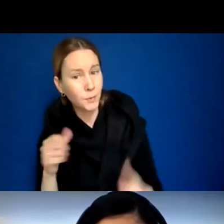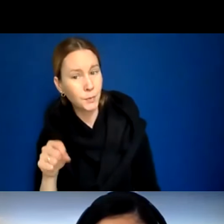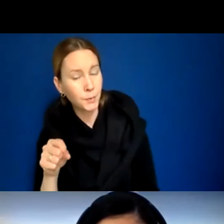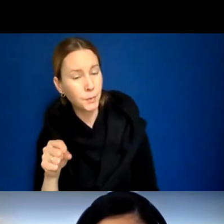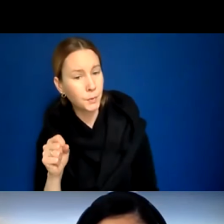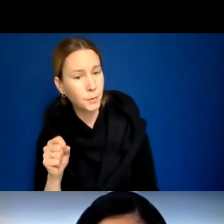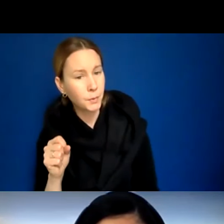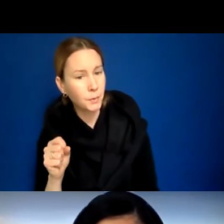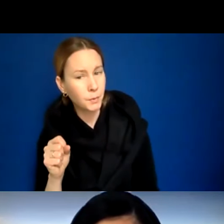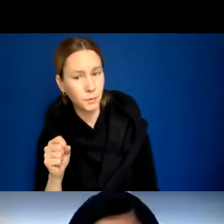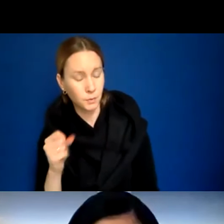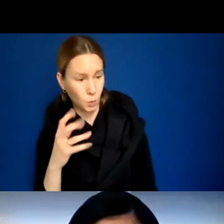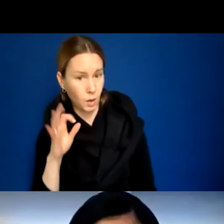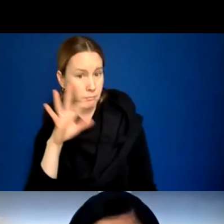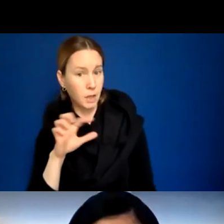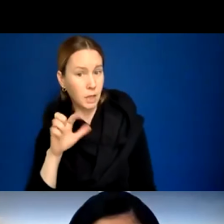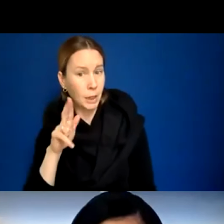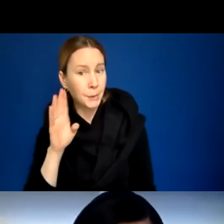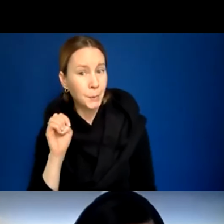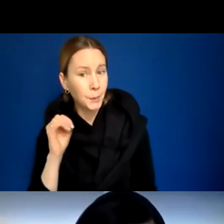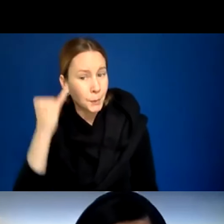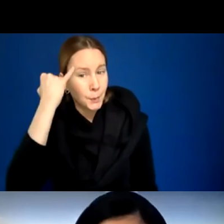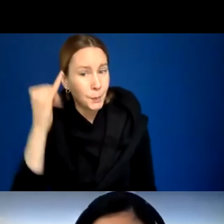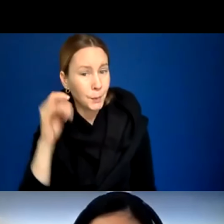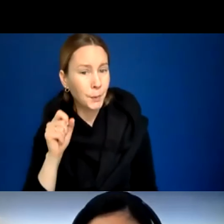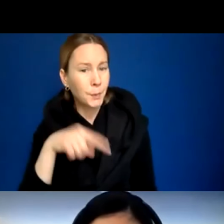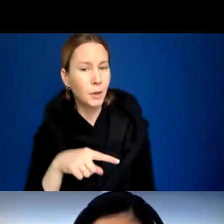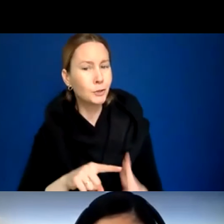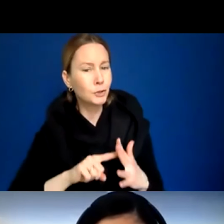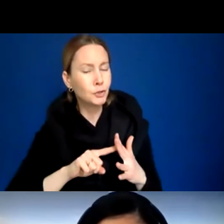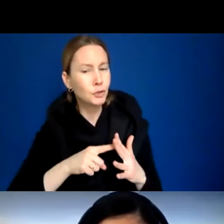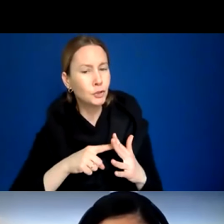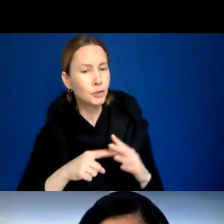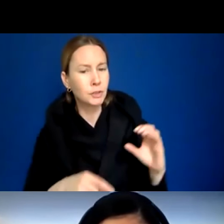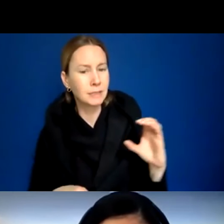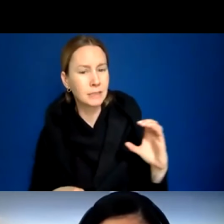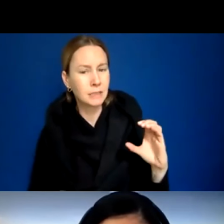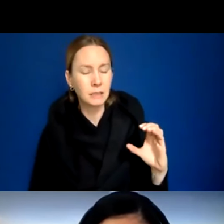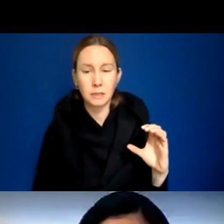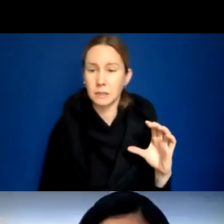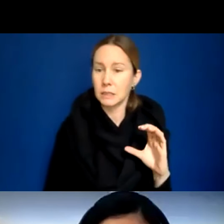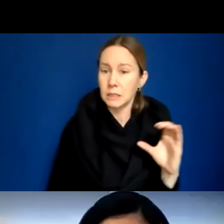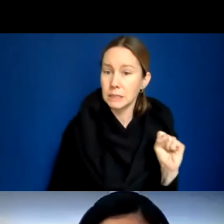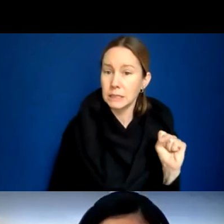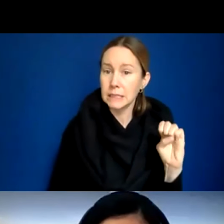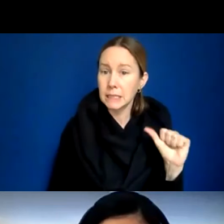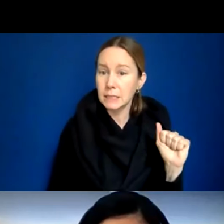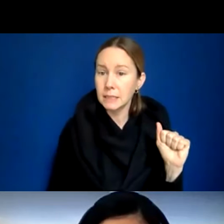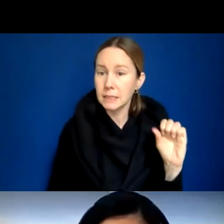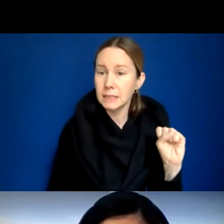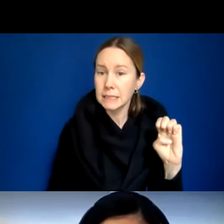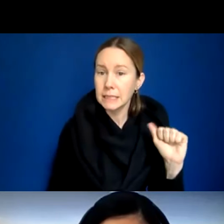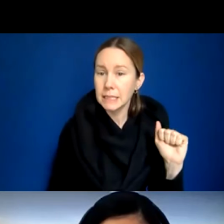I'm going to give you a clue. It starts with C. Oh, sea anemone.